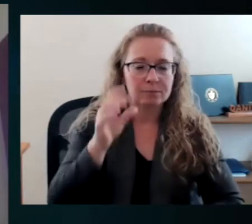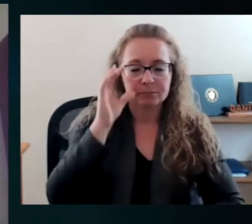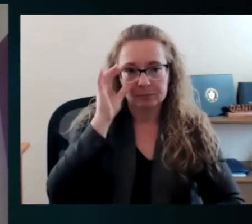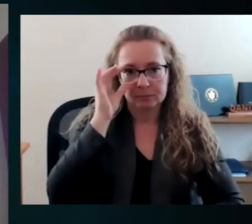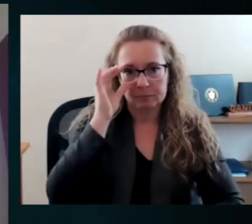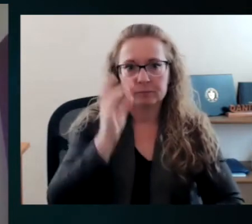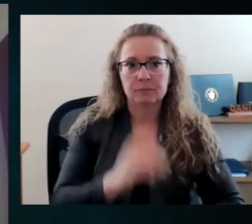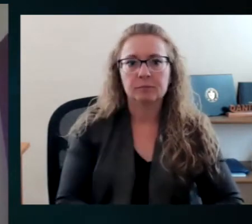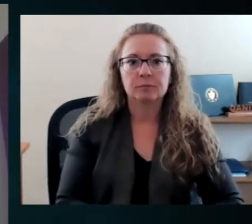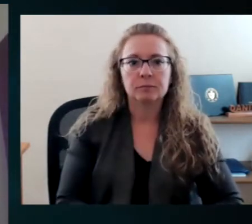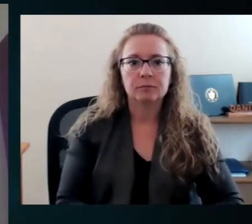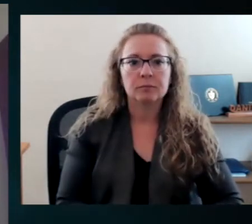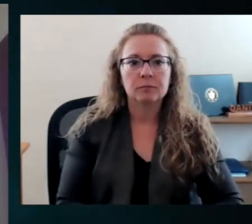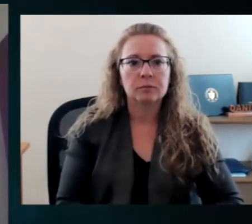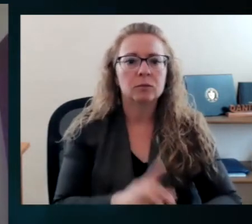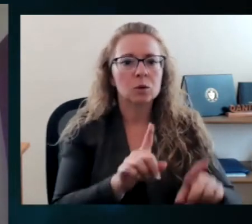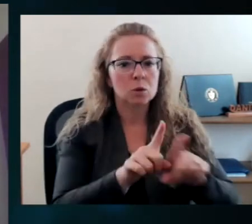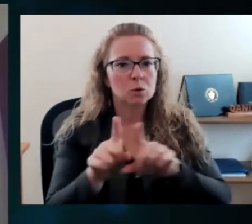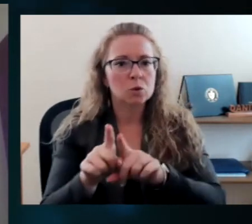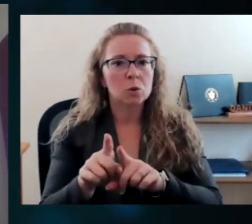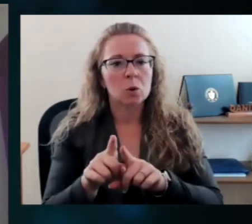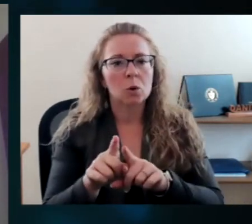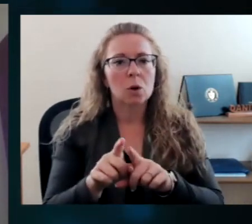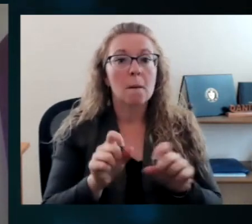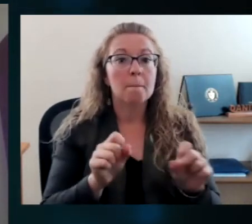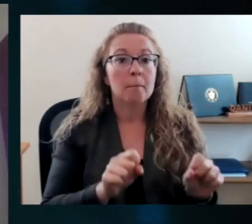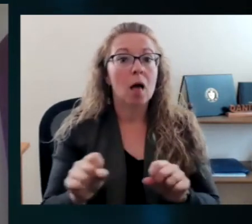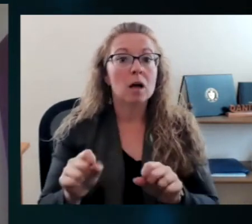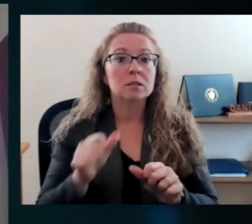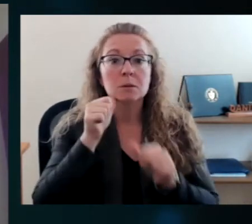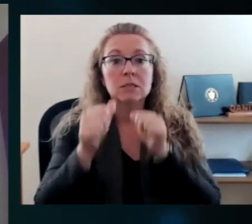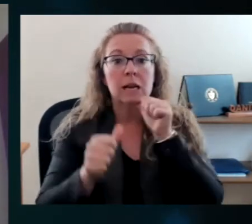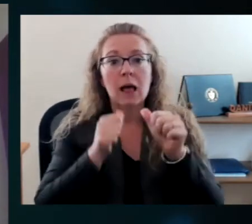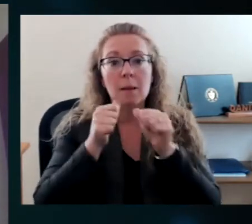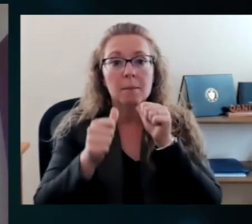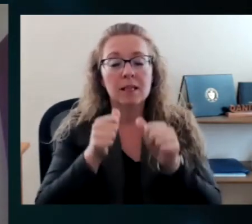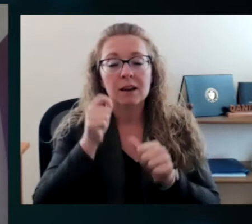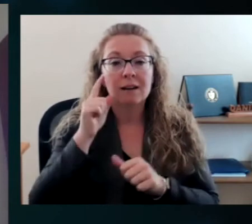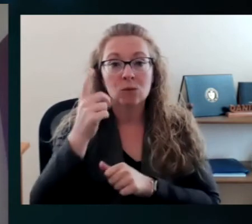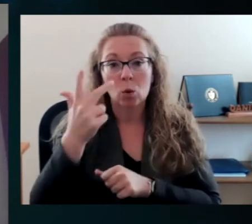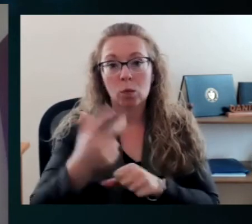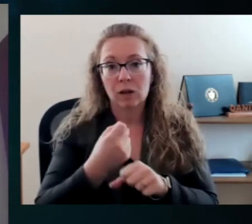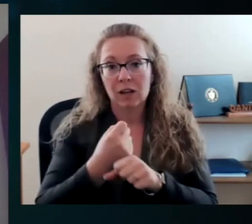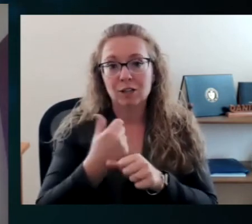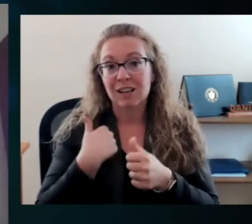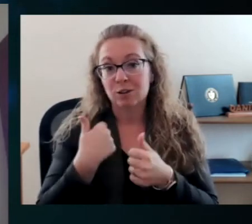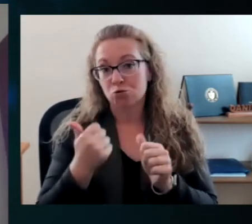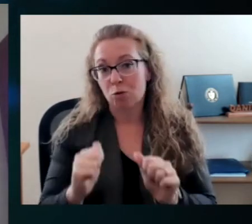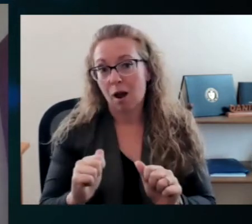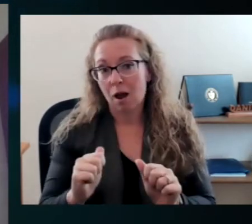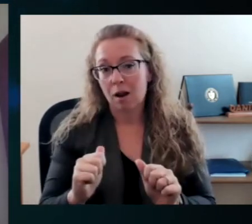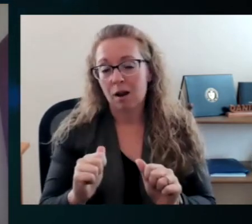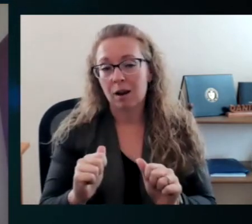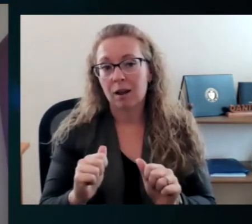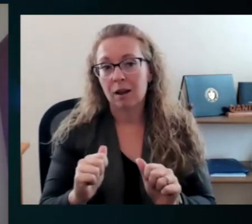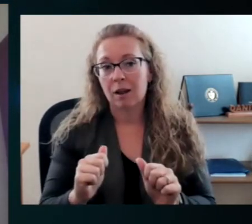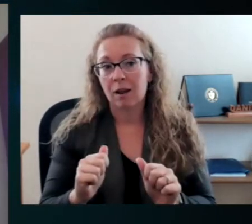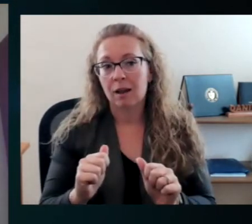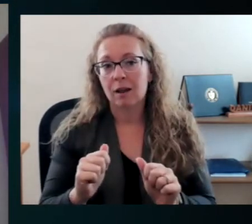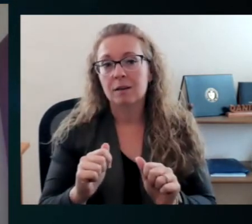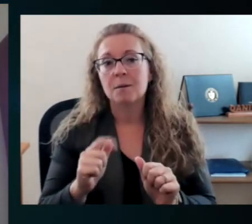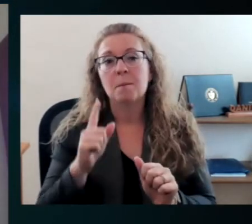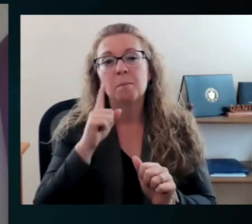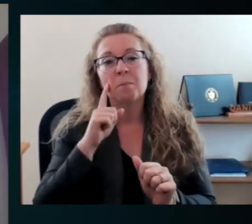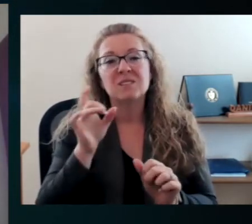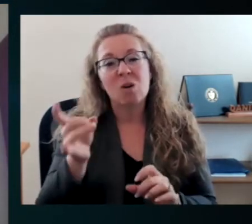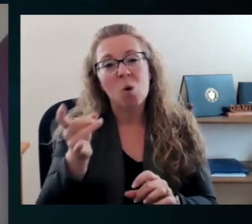I tried plausible deniability for 3 years until it didn't work anymore because of a horrible Kai keynote. And I really hate being the